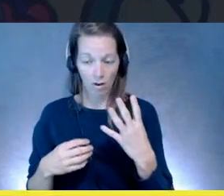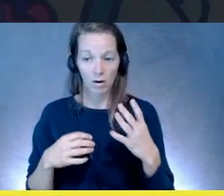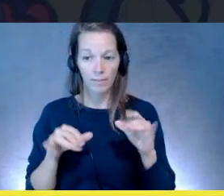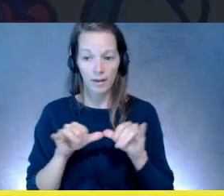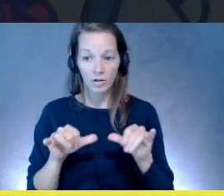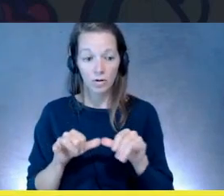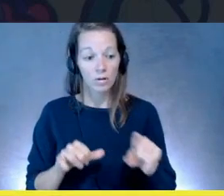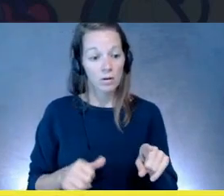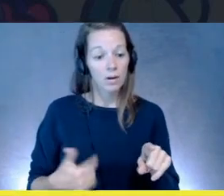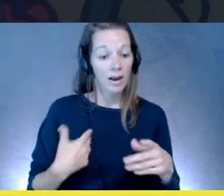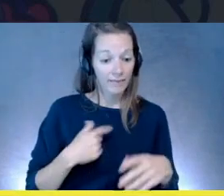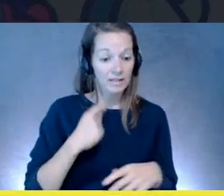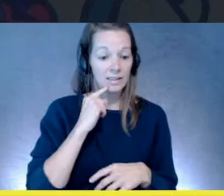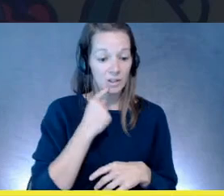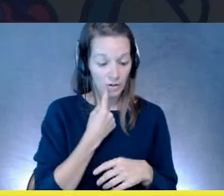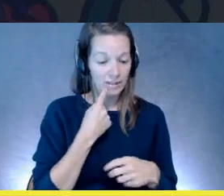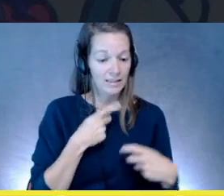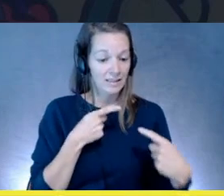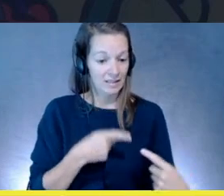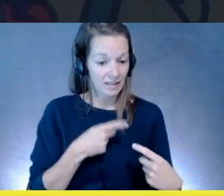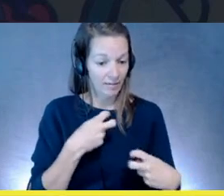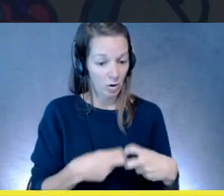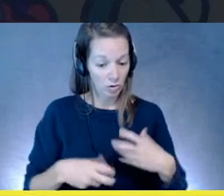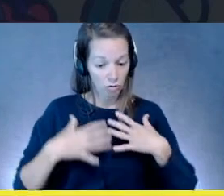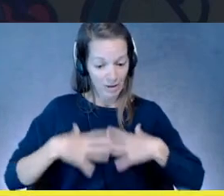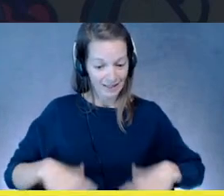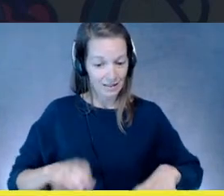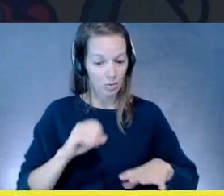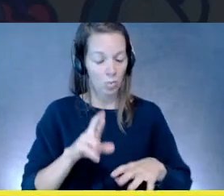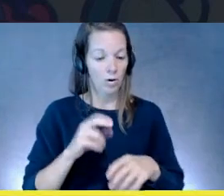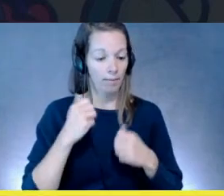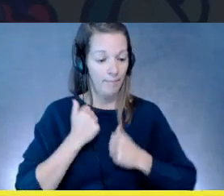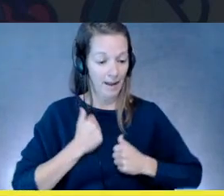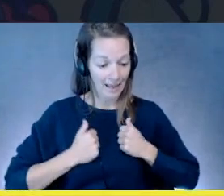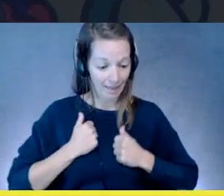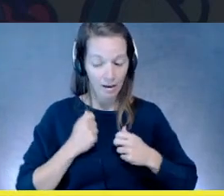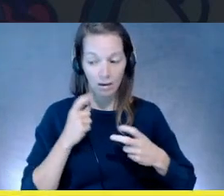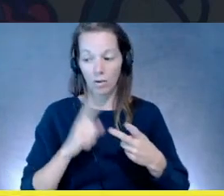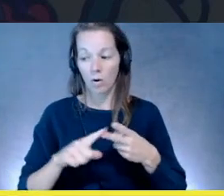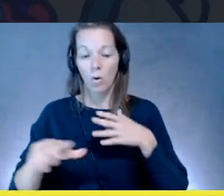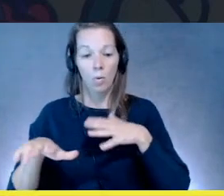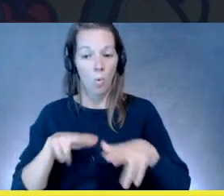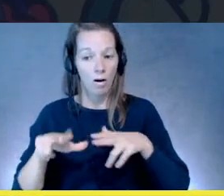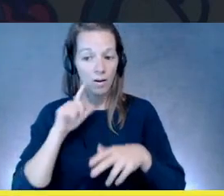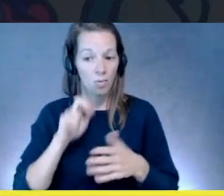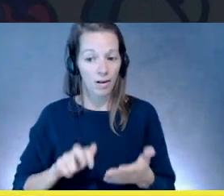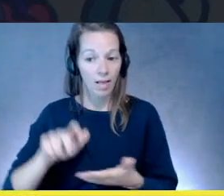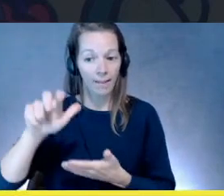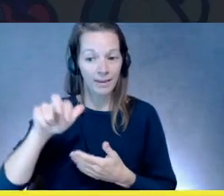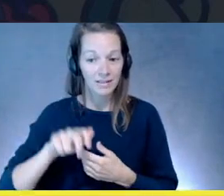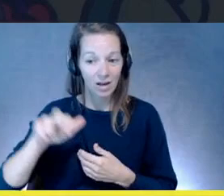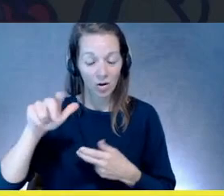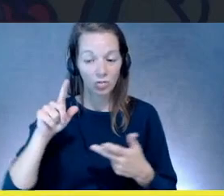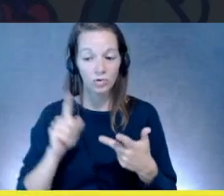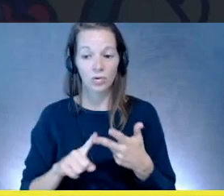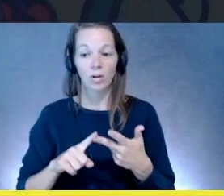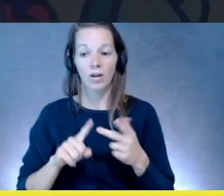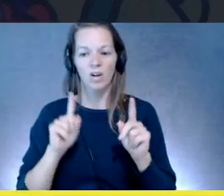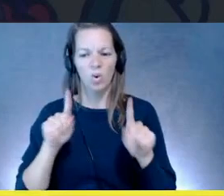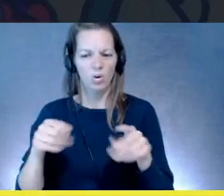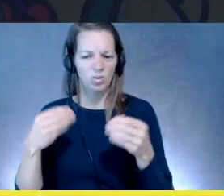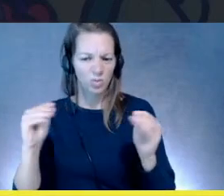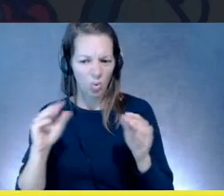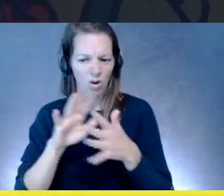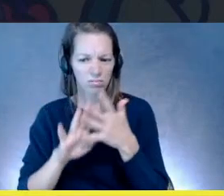having serious difficulty dressing or bathing, walking or climbing stairs, running errands alone, and